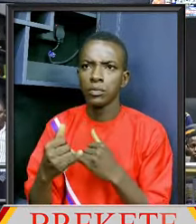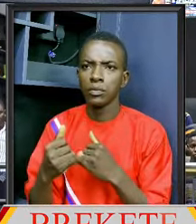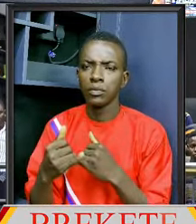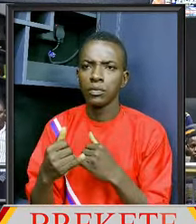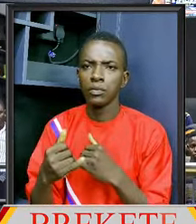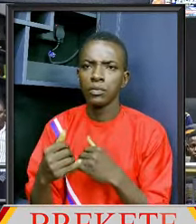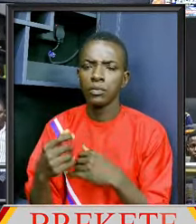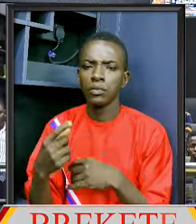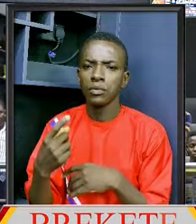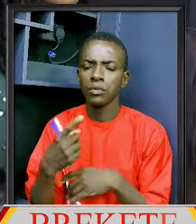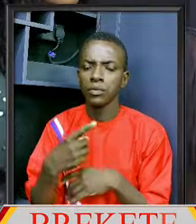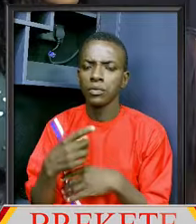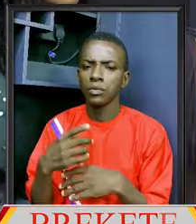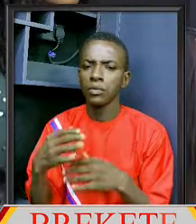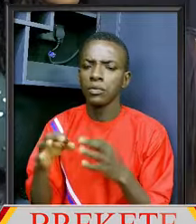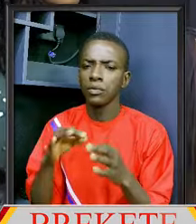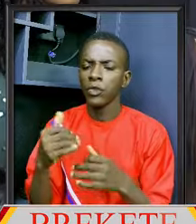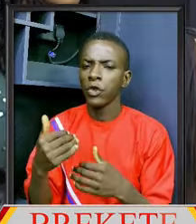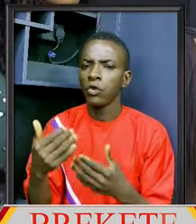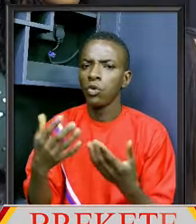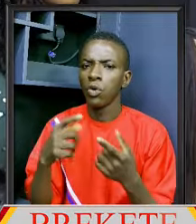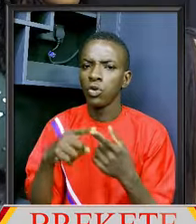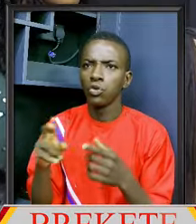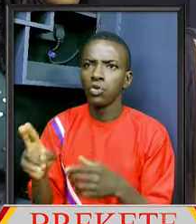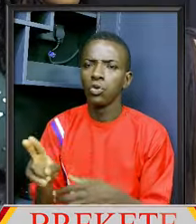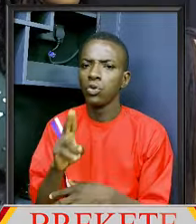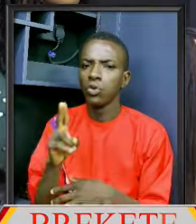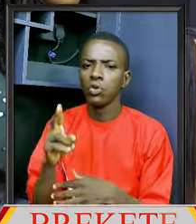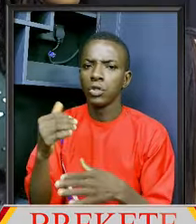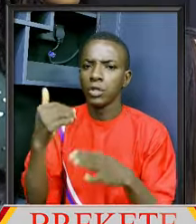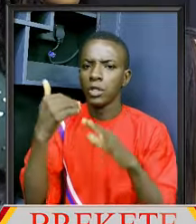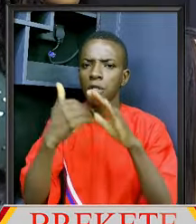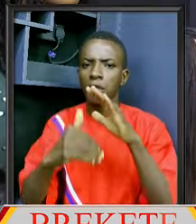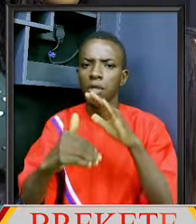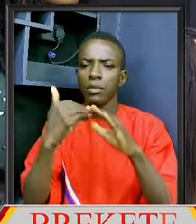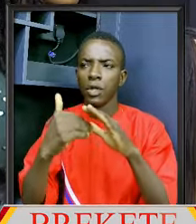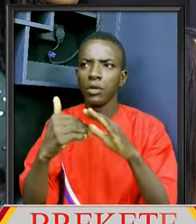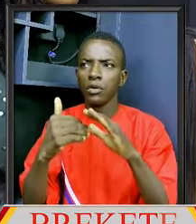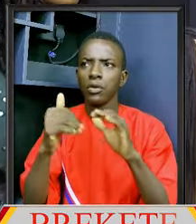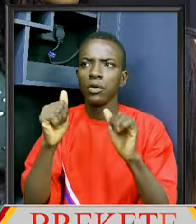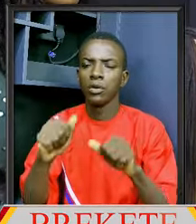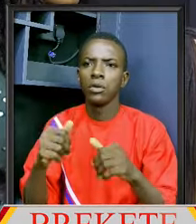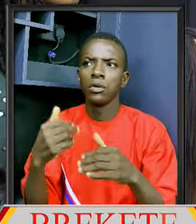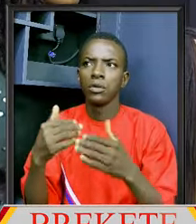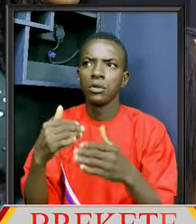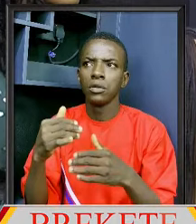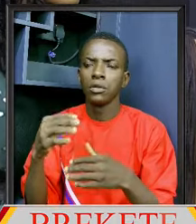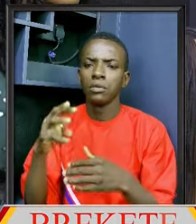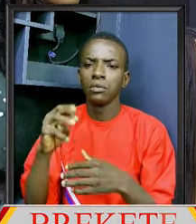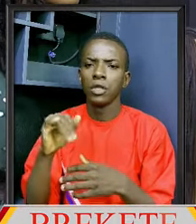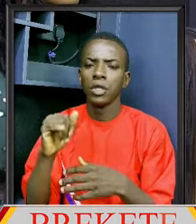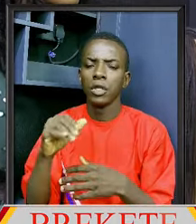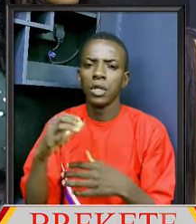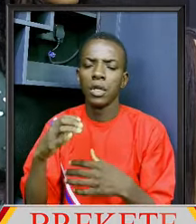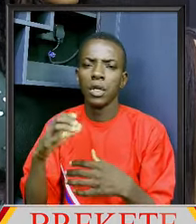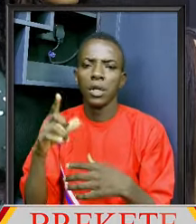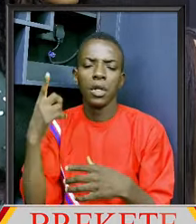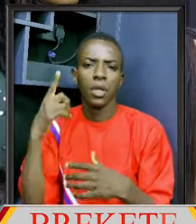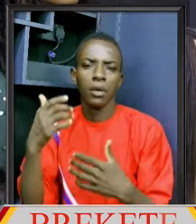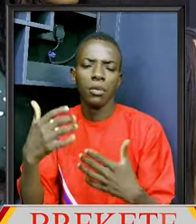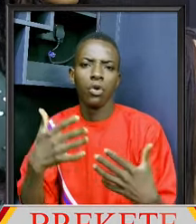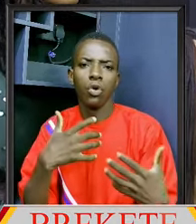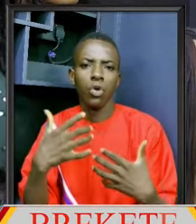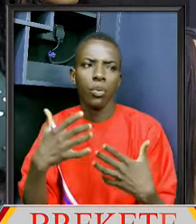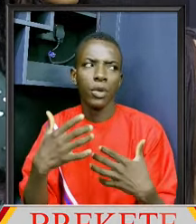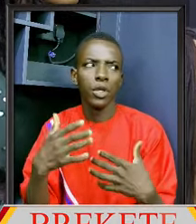I do this. Quickly. If you want to use email, you go write MedLab complaints as one